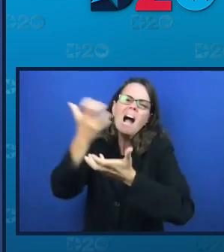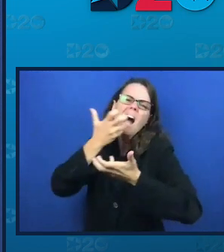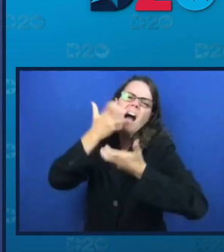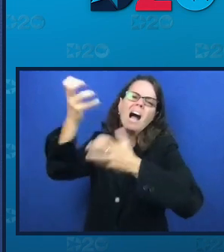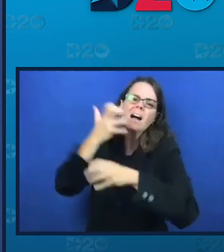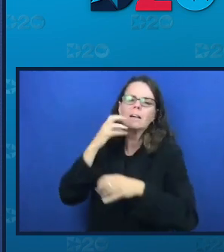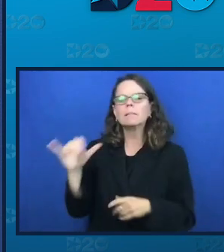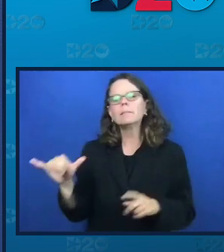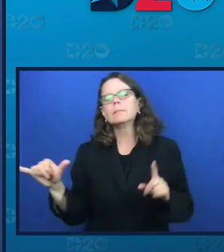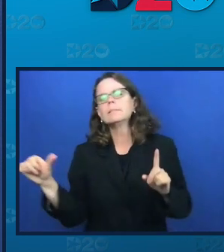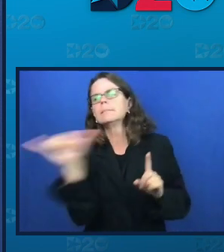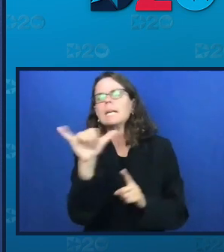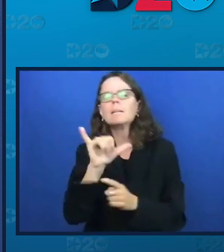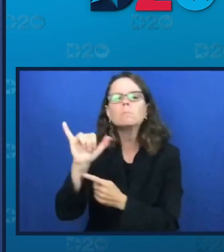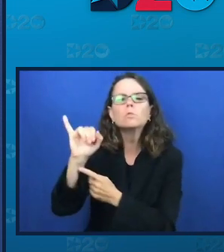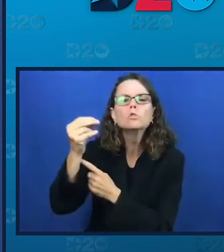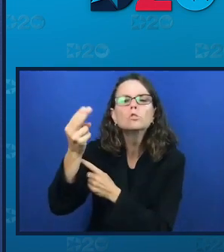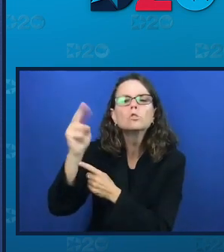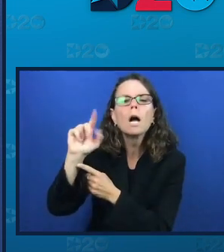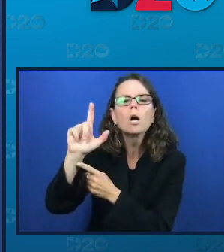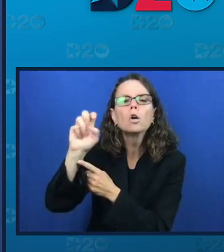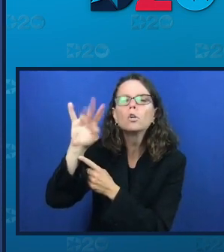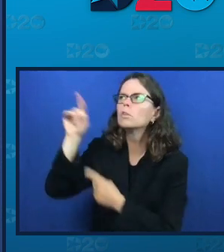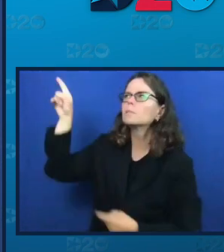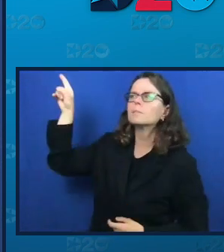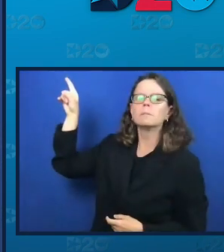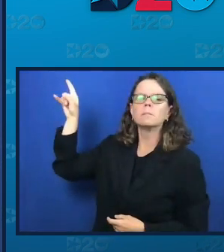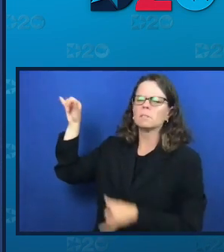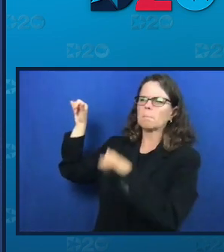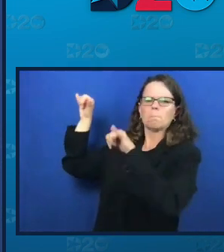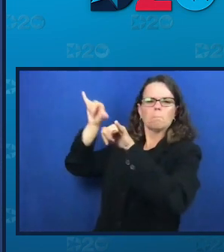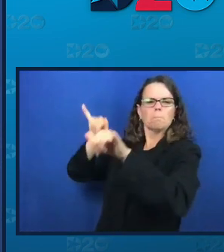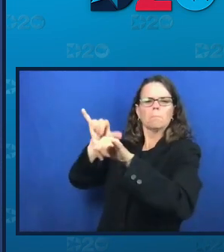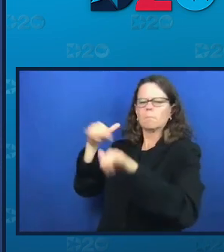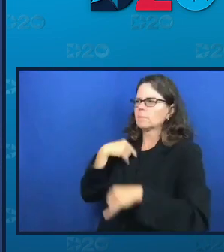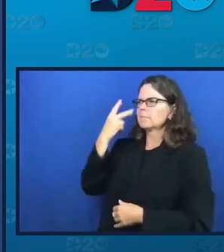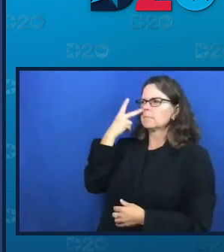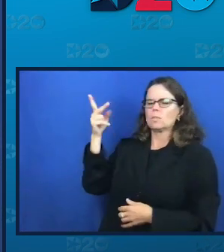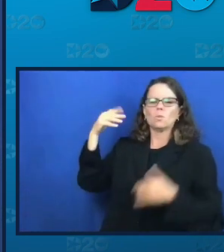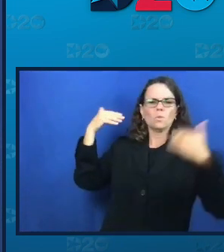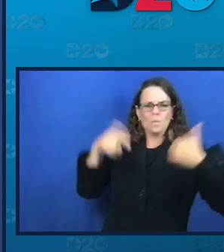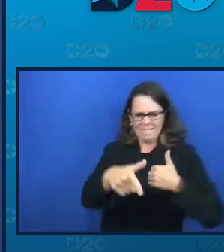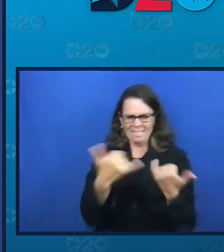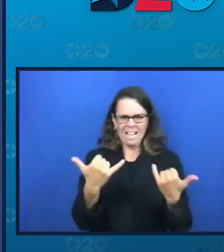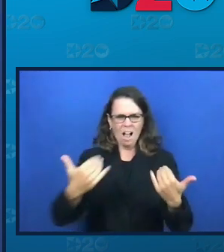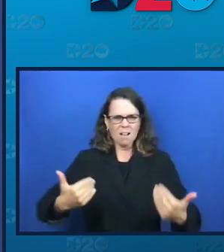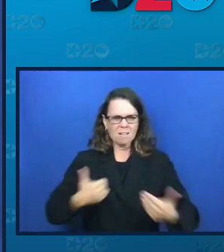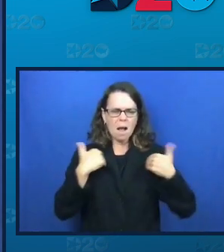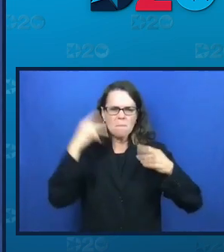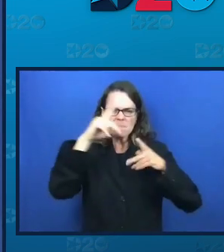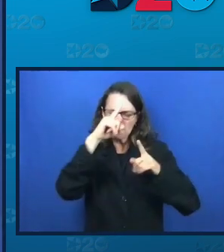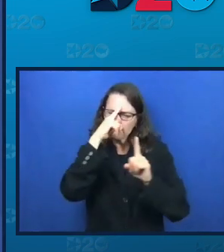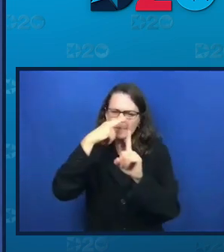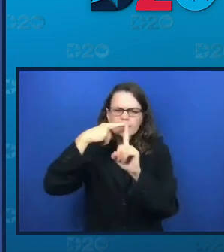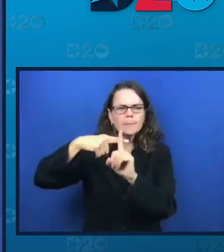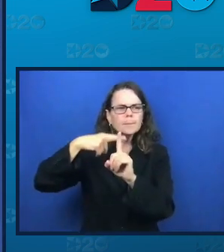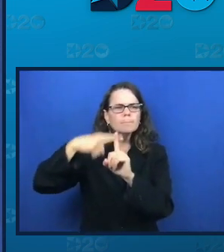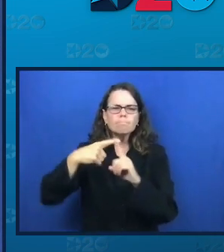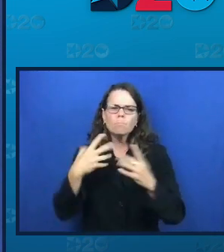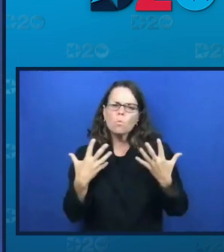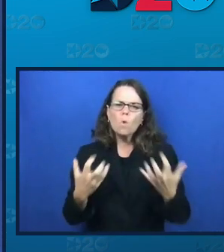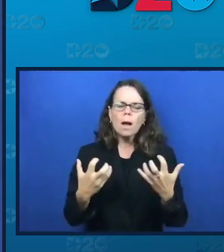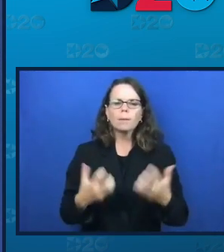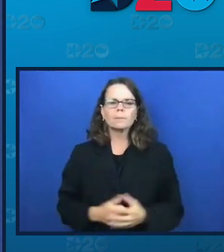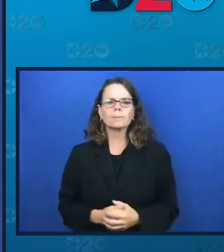is reflected in those young people and the way that Joe and Kamala are listening to them and incorporating their